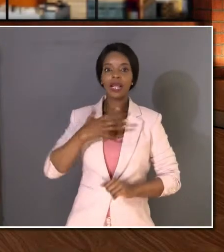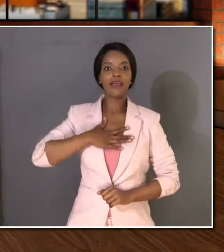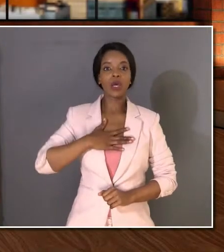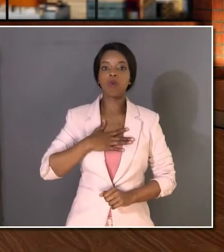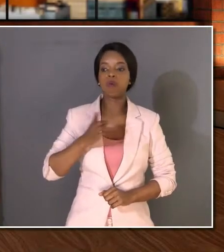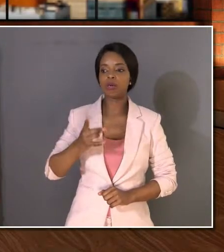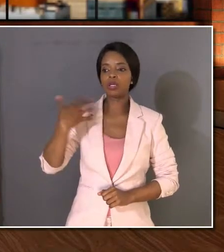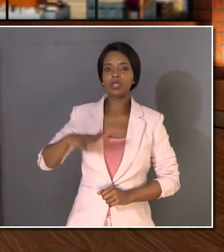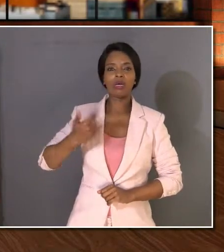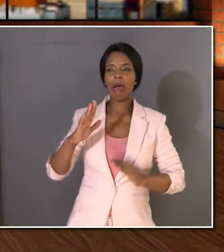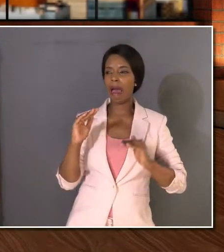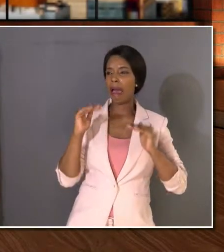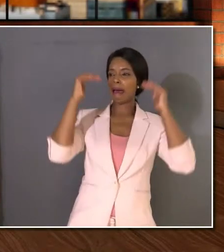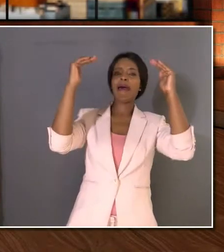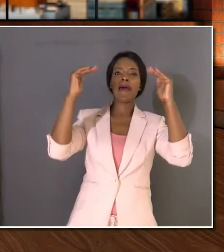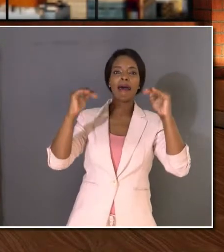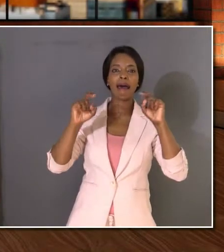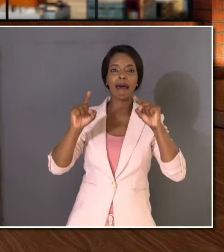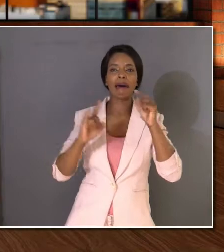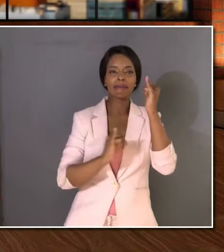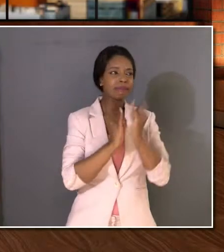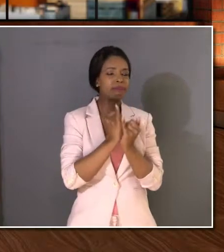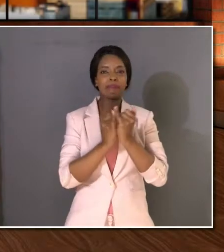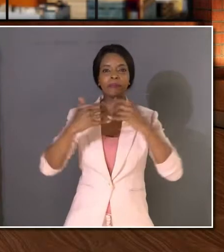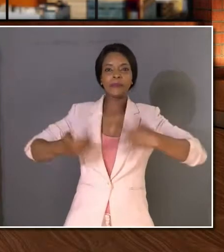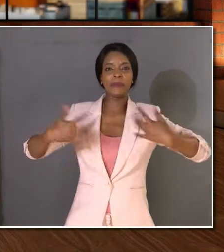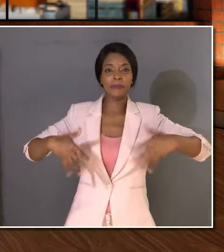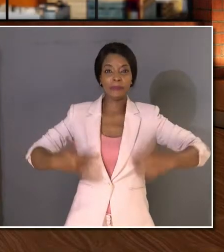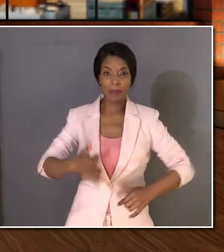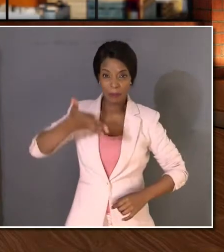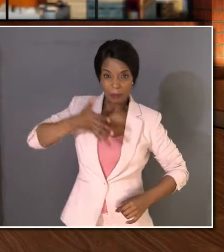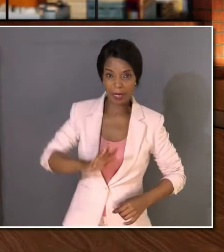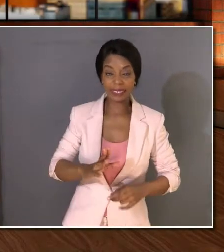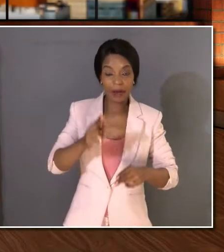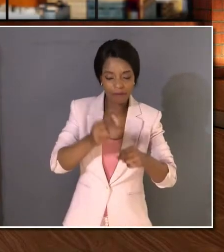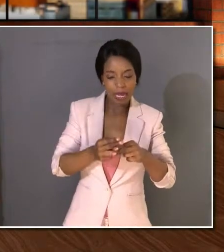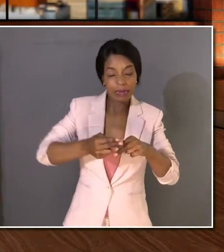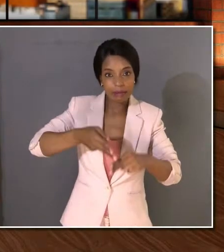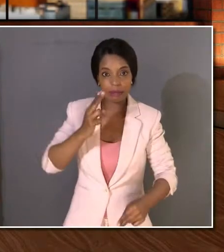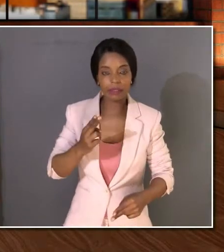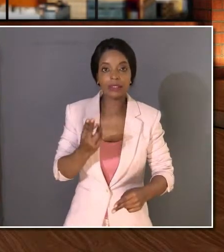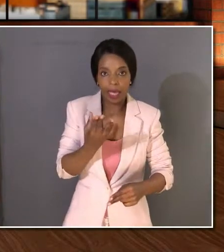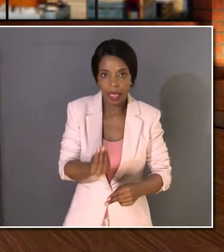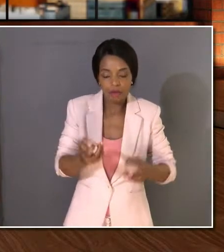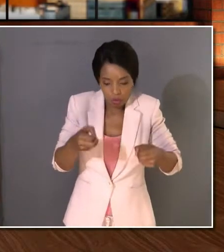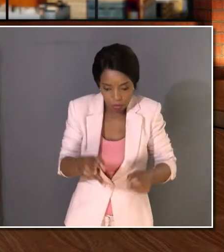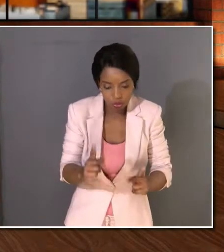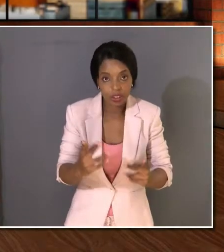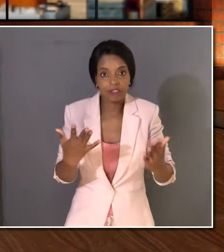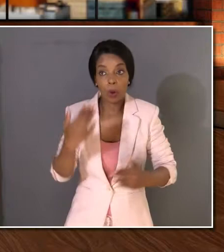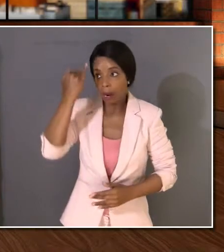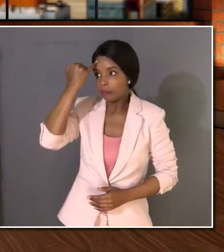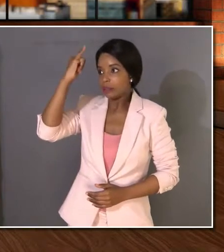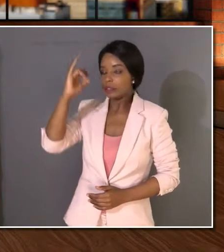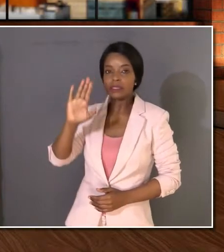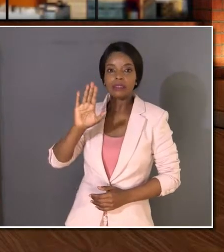high. They therefore wanted to ensure that the finalists have an opportunity to pursue their ideas further